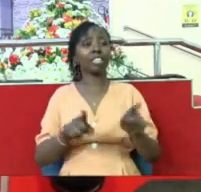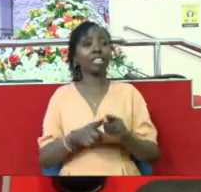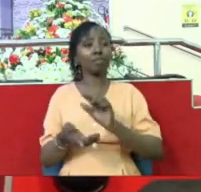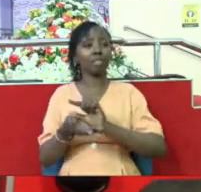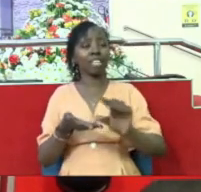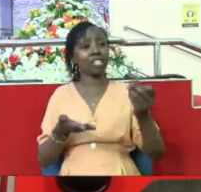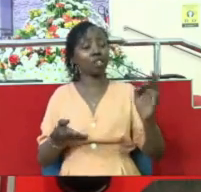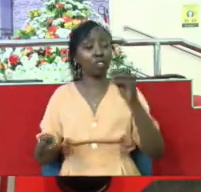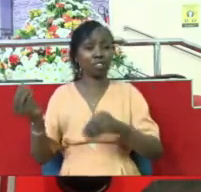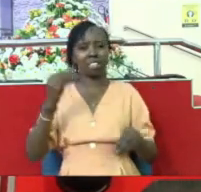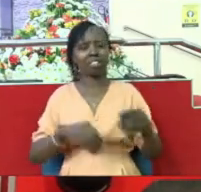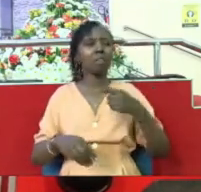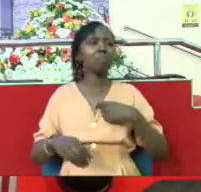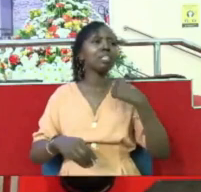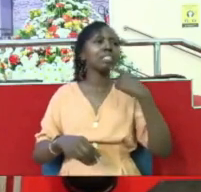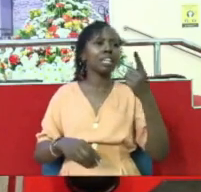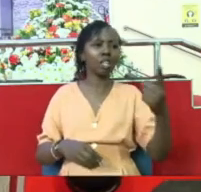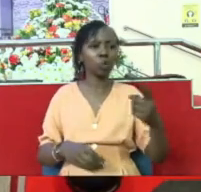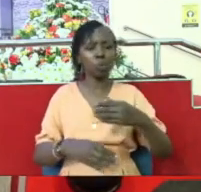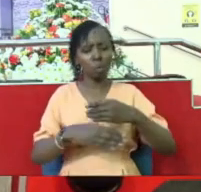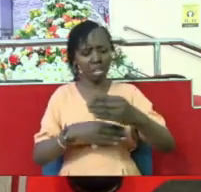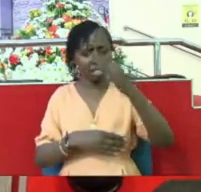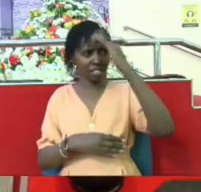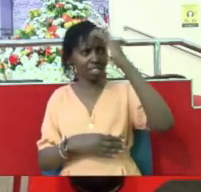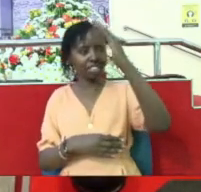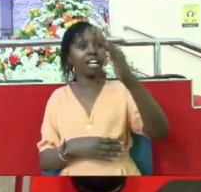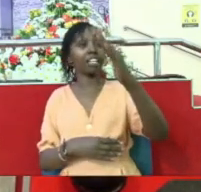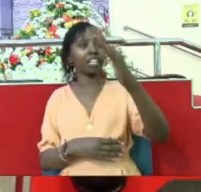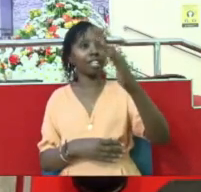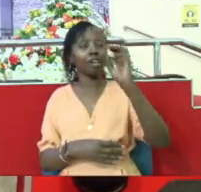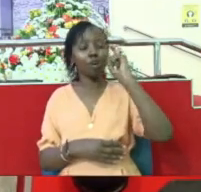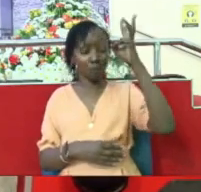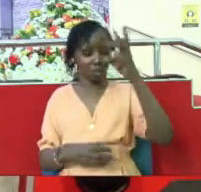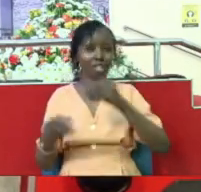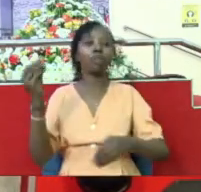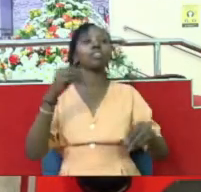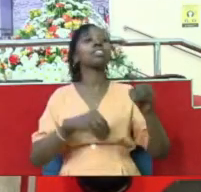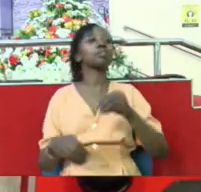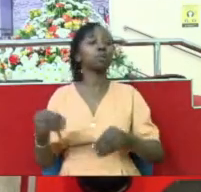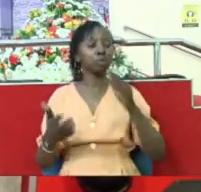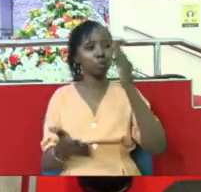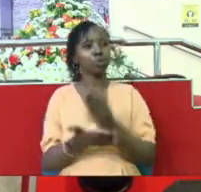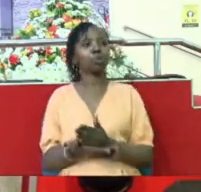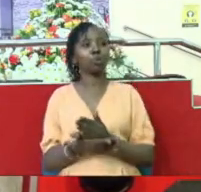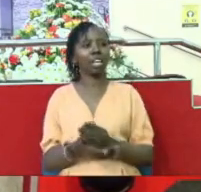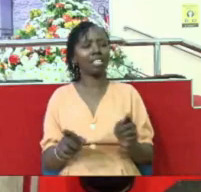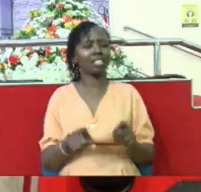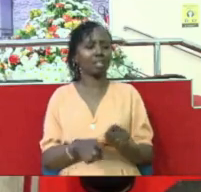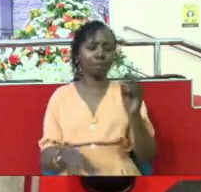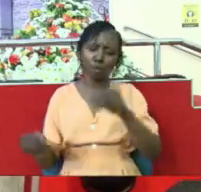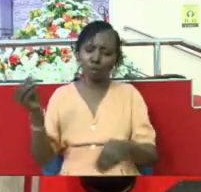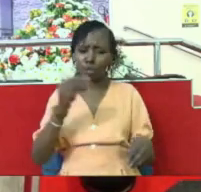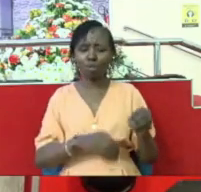you, next Sunday, we will give. And we will give. And I'm telling